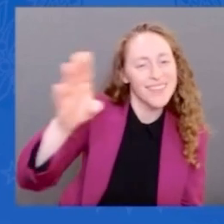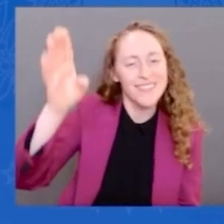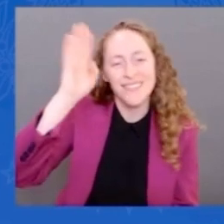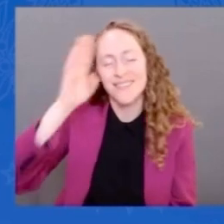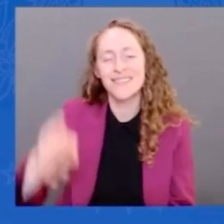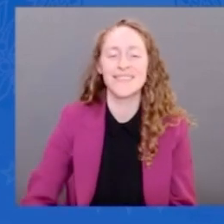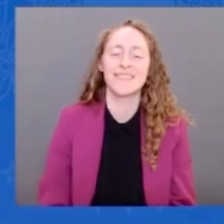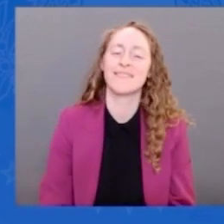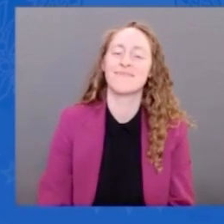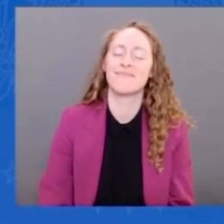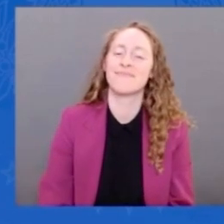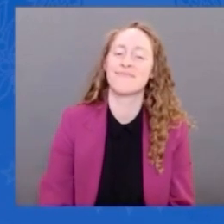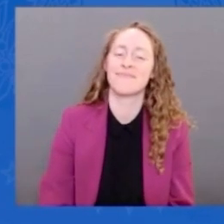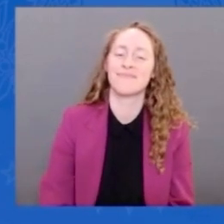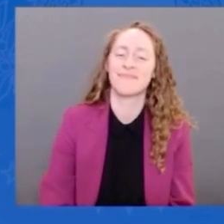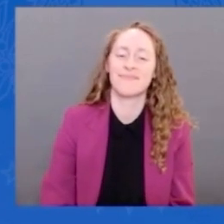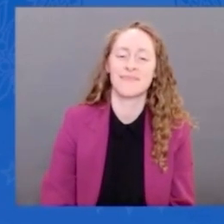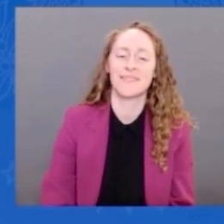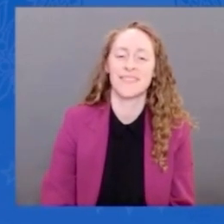Welcome to the sunny Rose Garden.